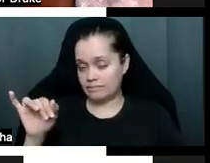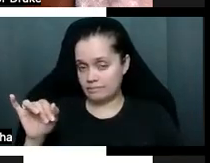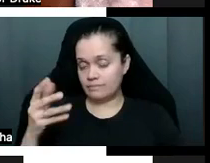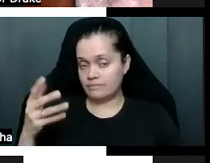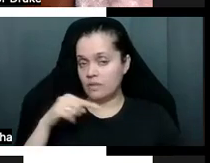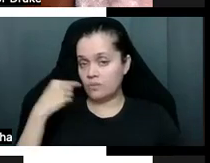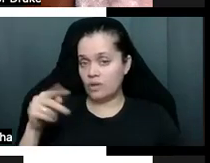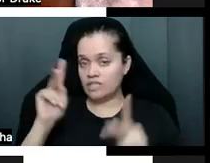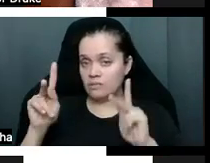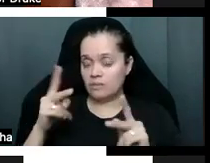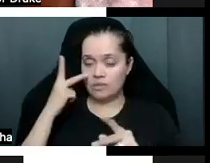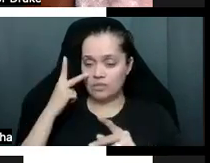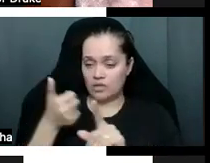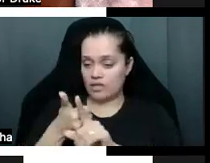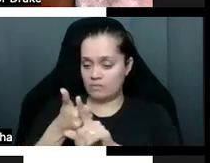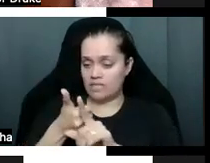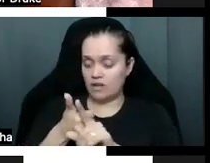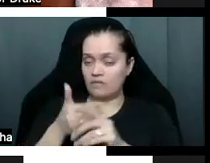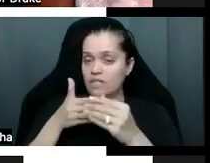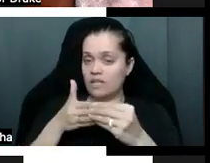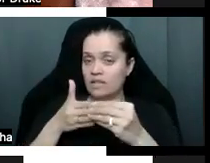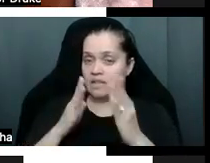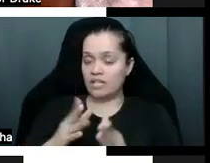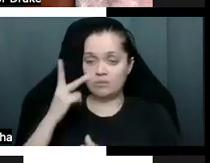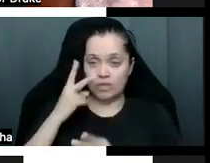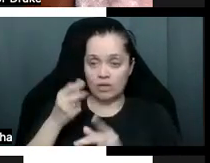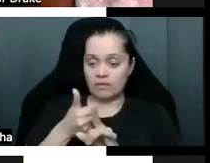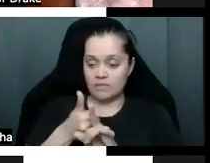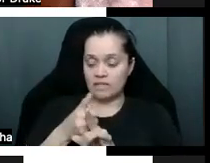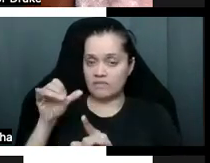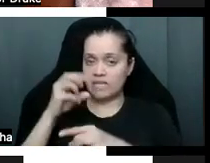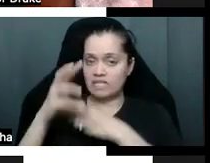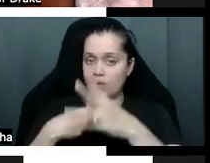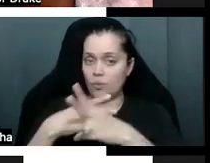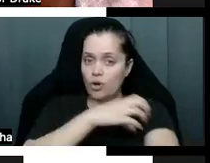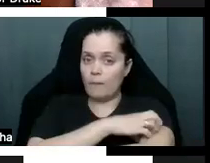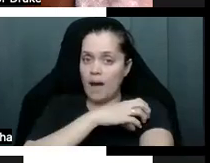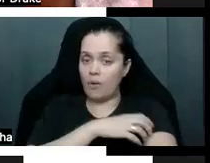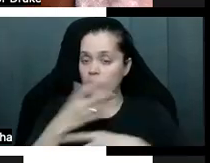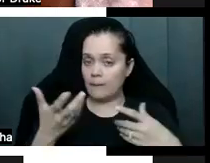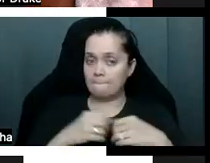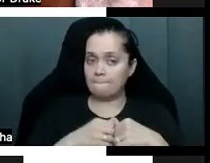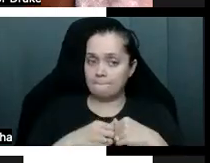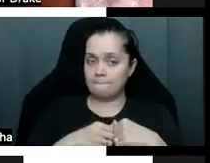Russian people viewed themselves, Russian leadership viewed themselves as a world power.